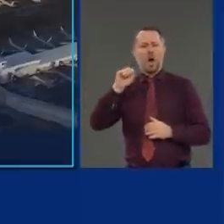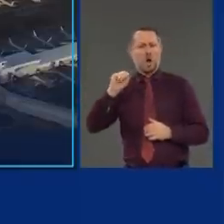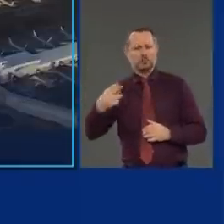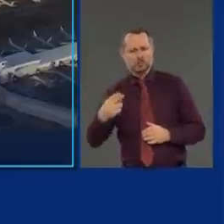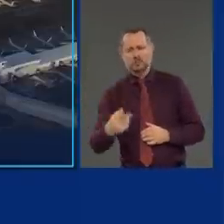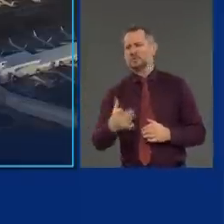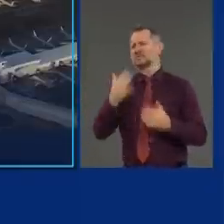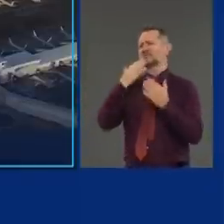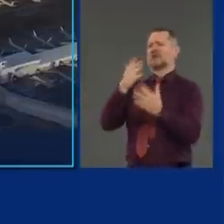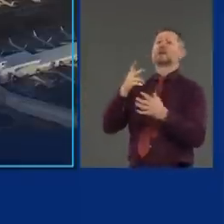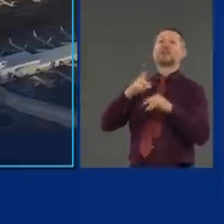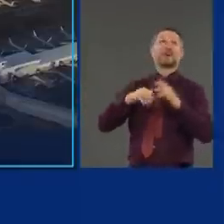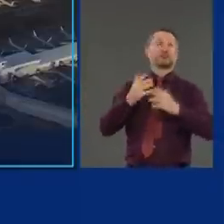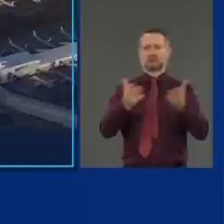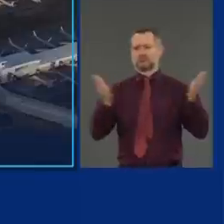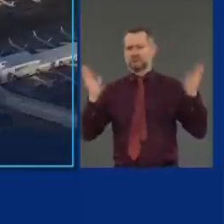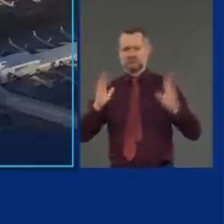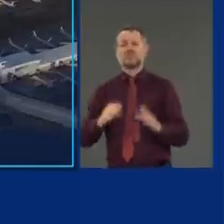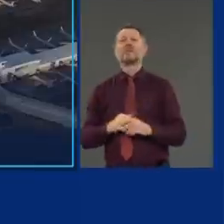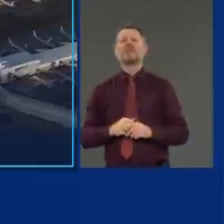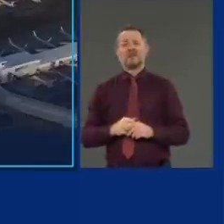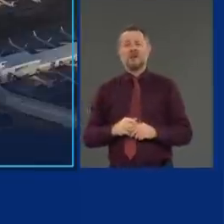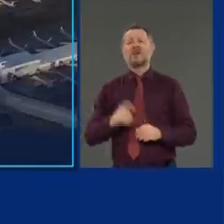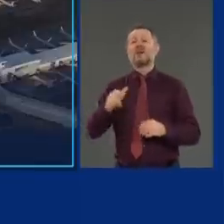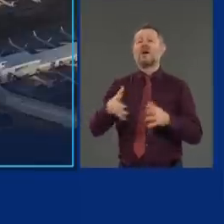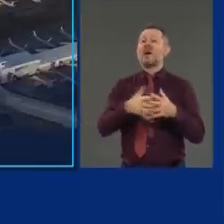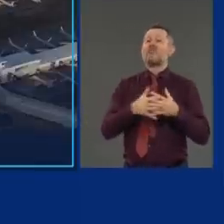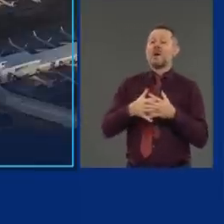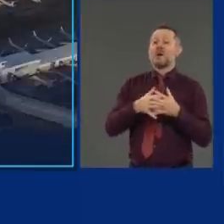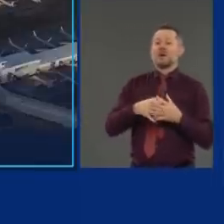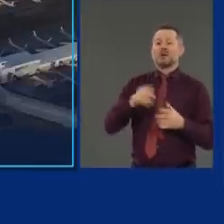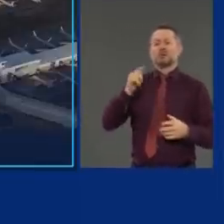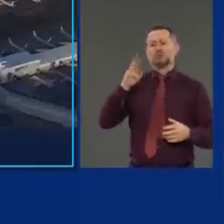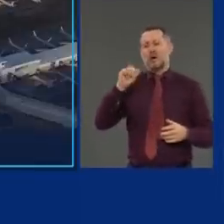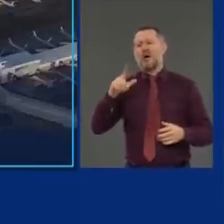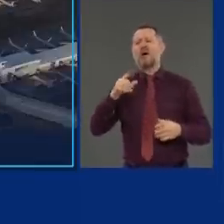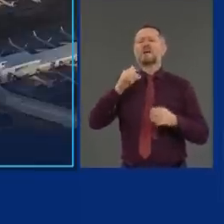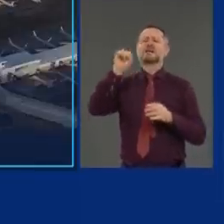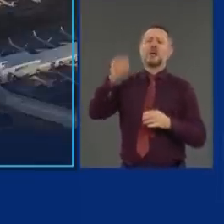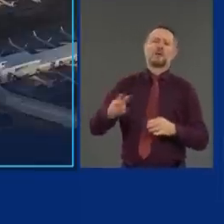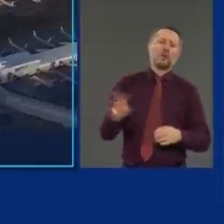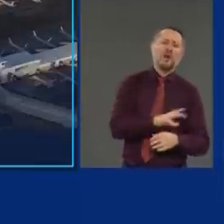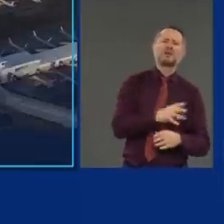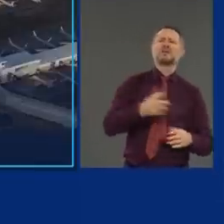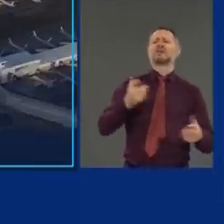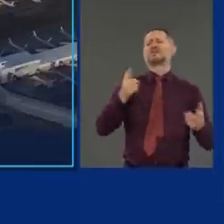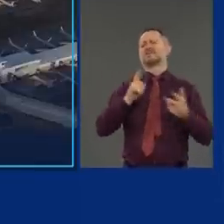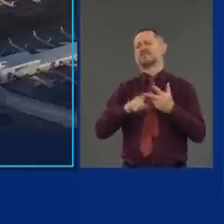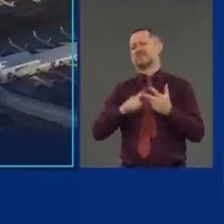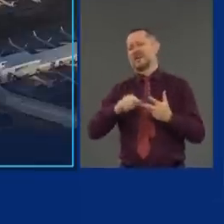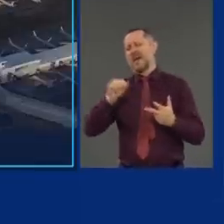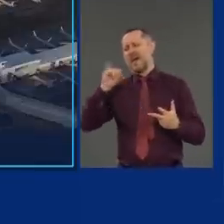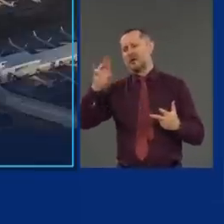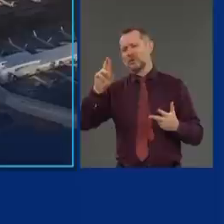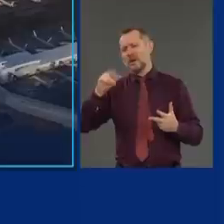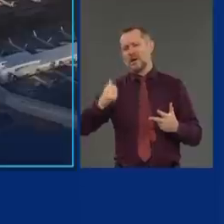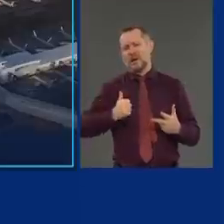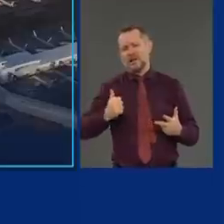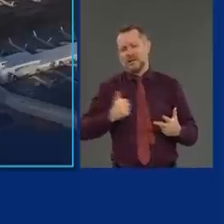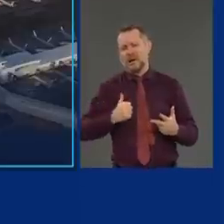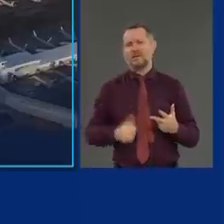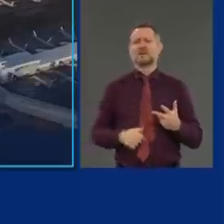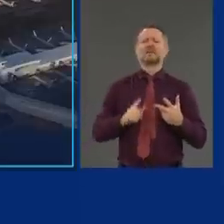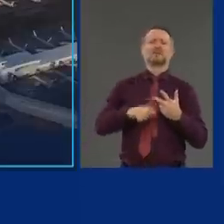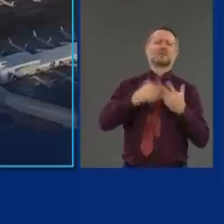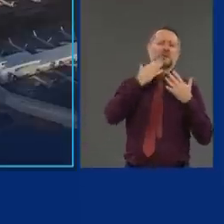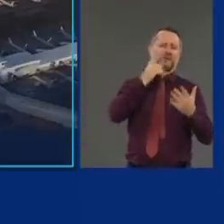airline partners, American, United, Southwest, and Air Canada, again, thank you for your help. And to the unions and the